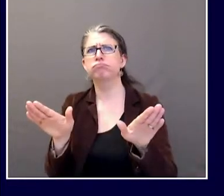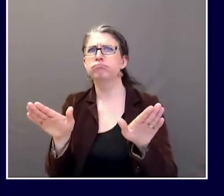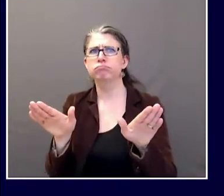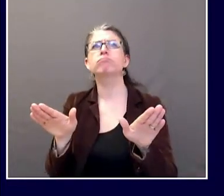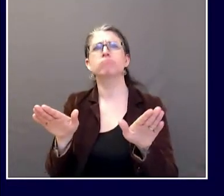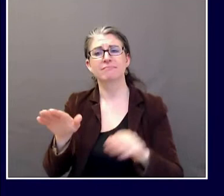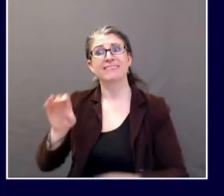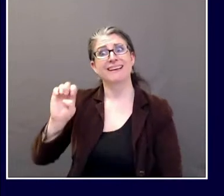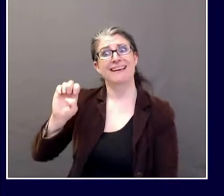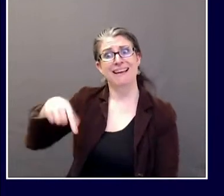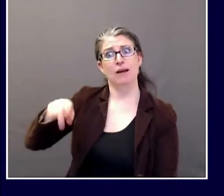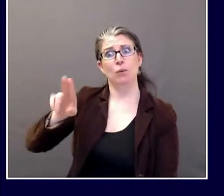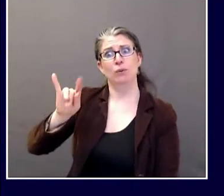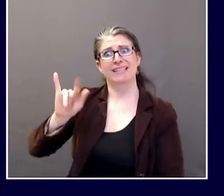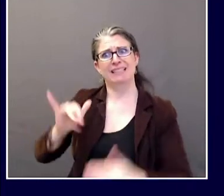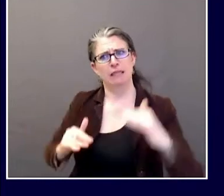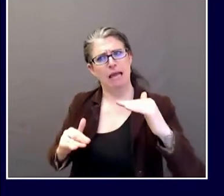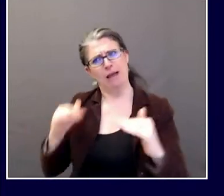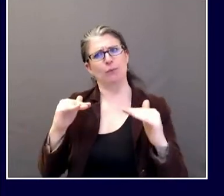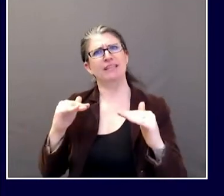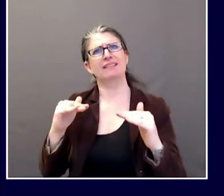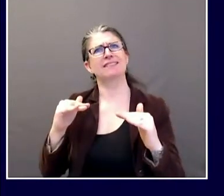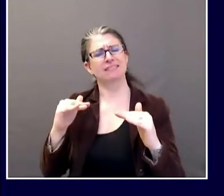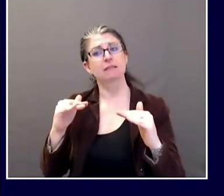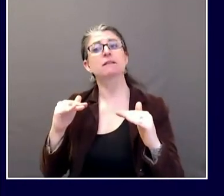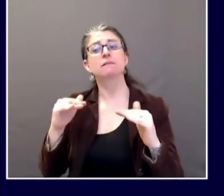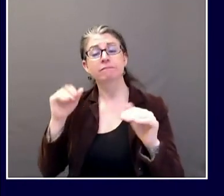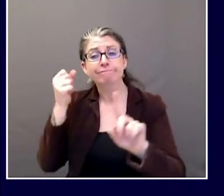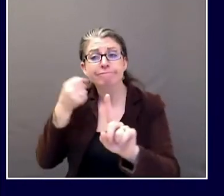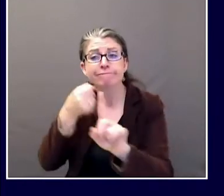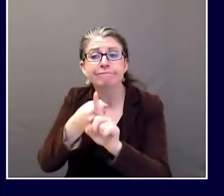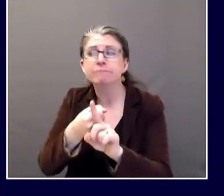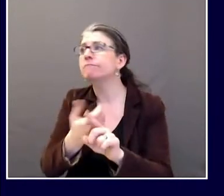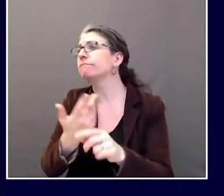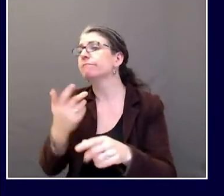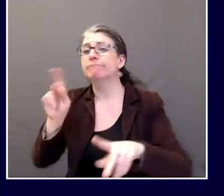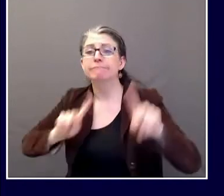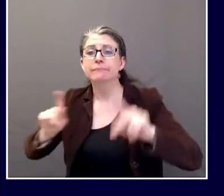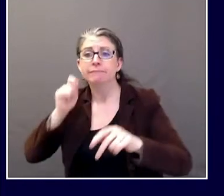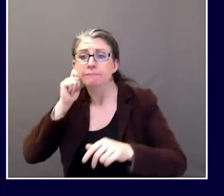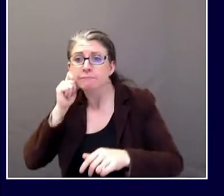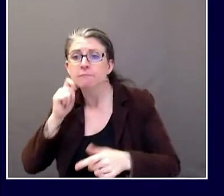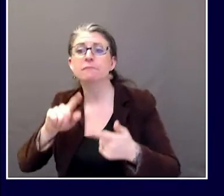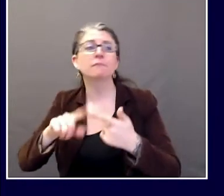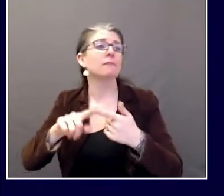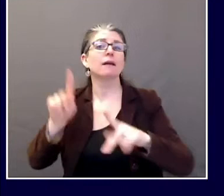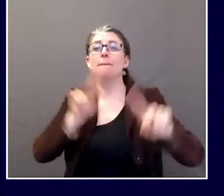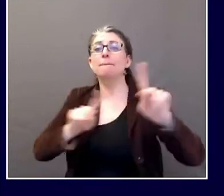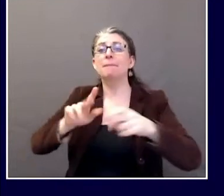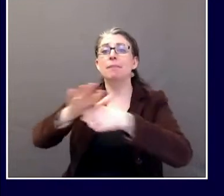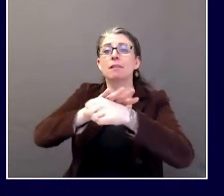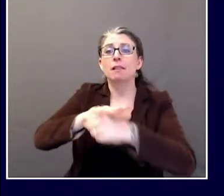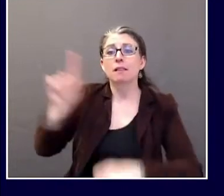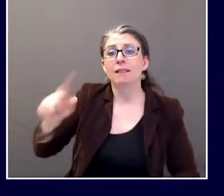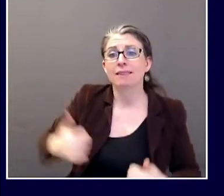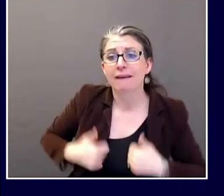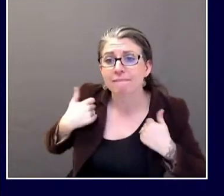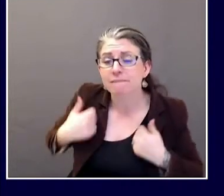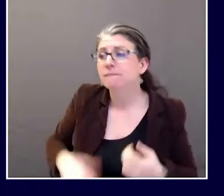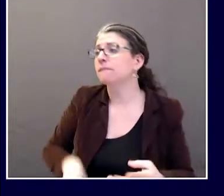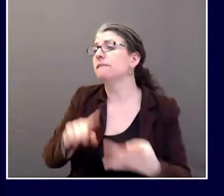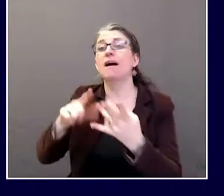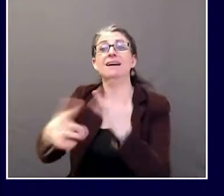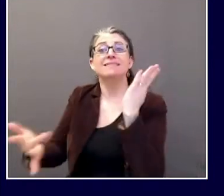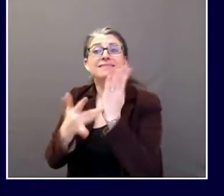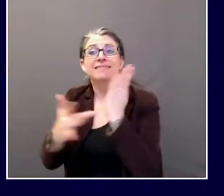it is geographic, some of it is population-based, some of it is of course along racial or ethnic lines. So we try to take all